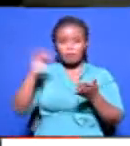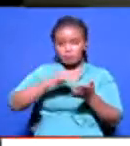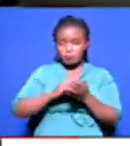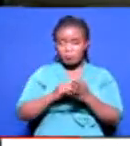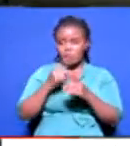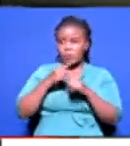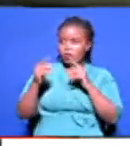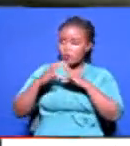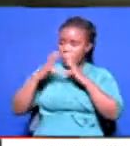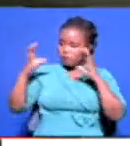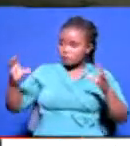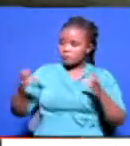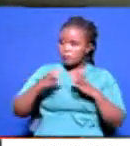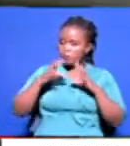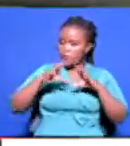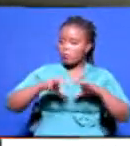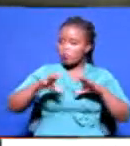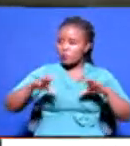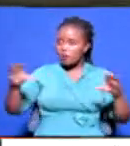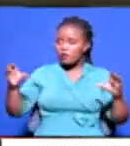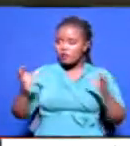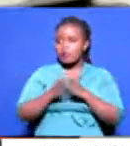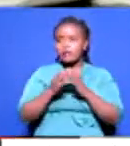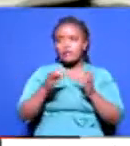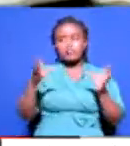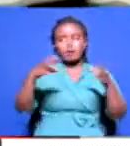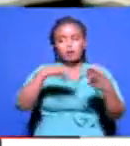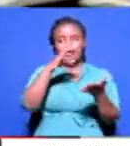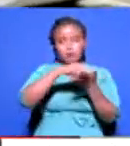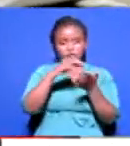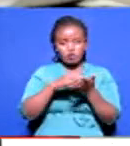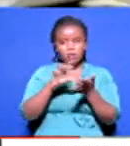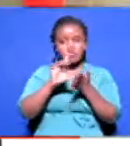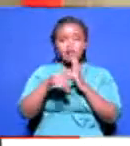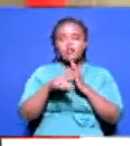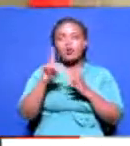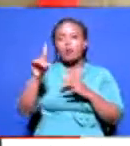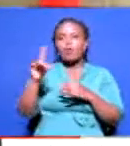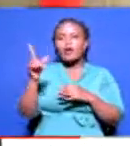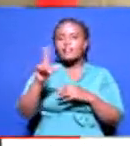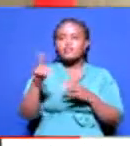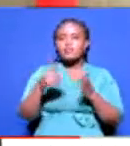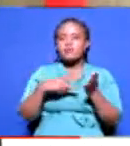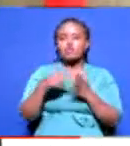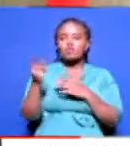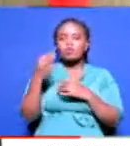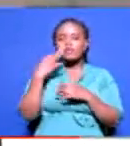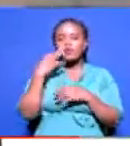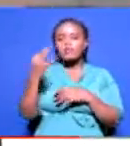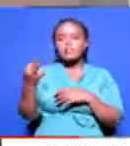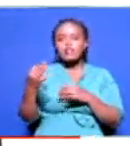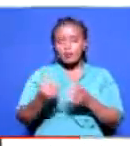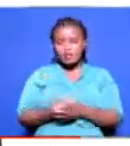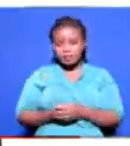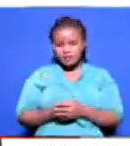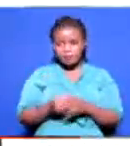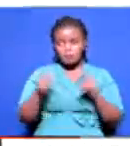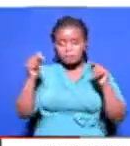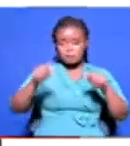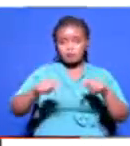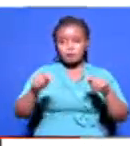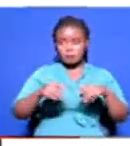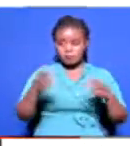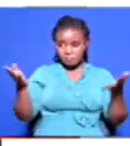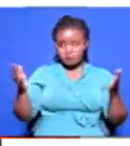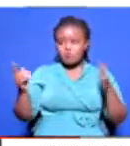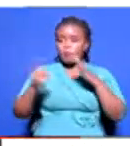major oil marketing company stations, with a litre going as high as 300 shillings. And today, the Ministry of